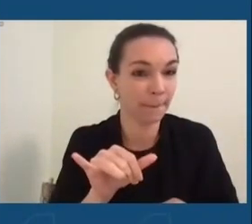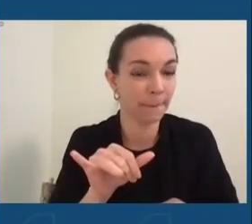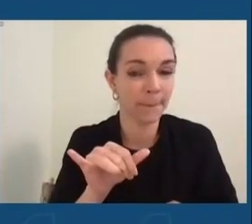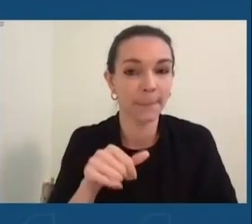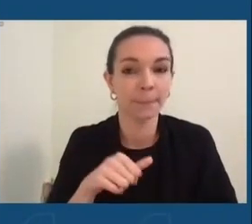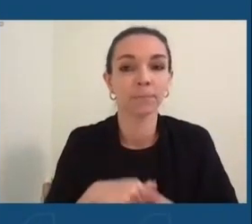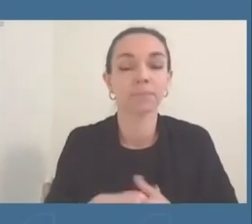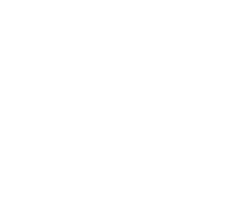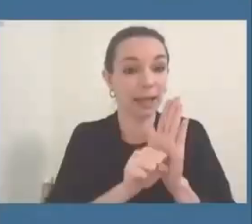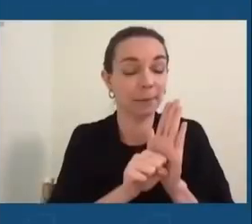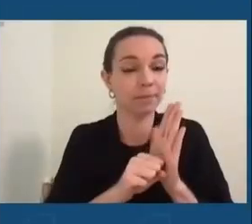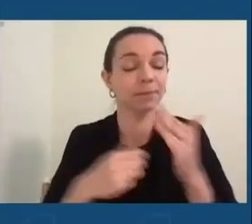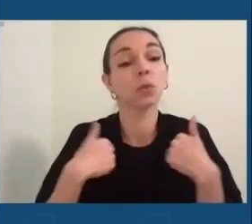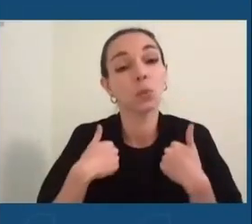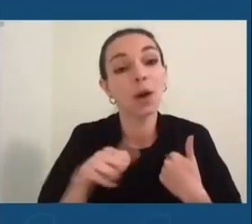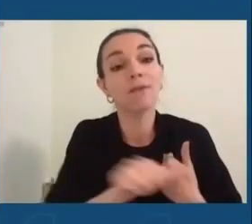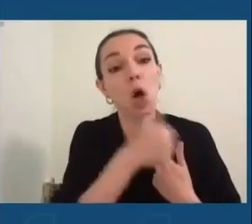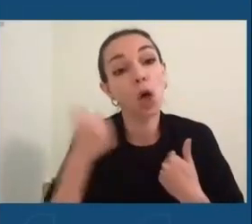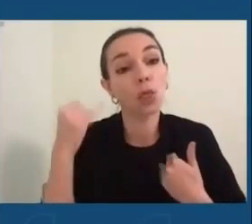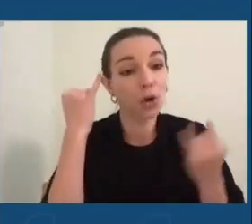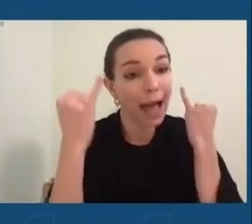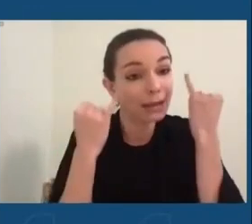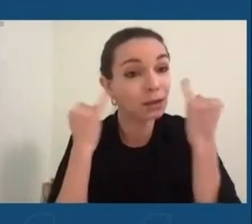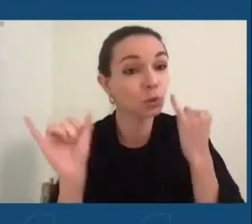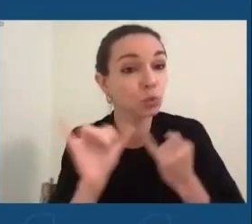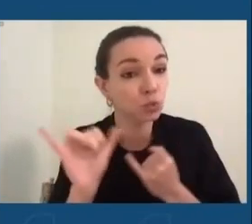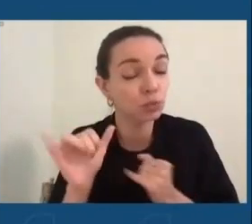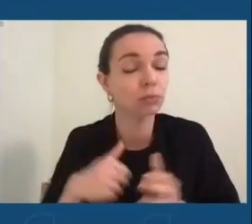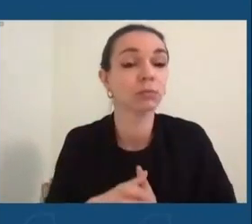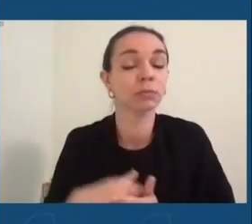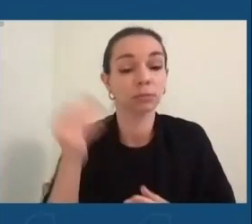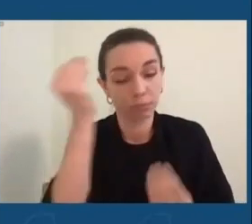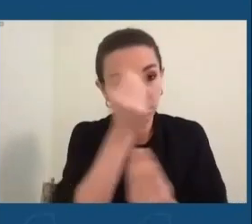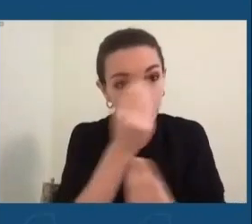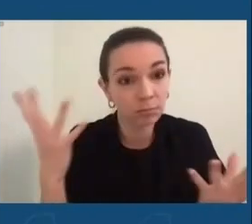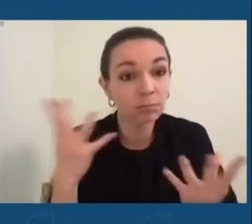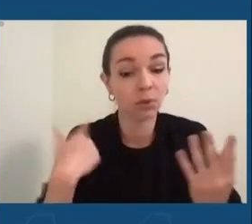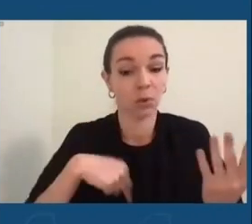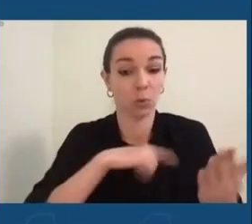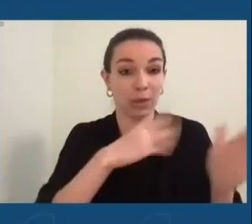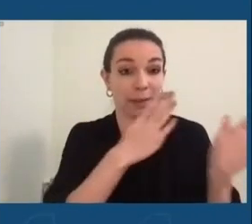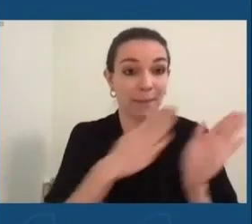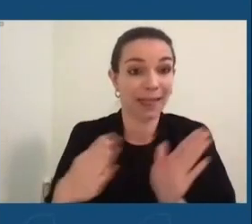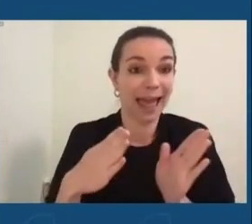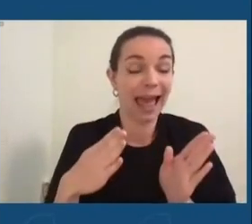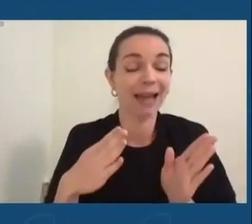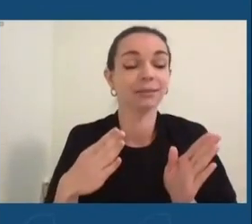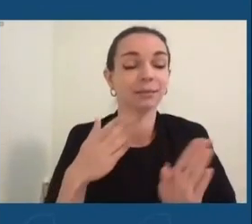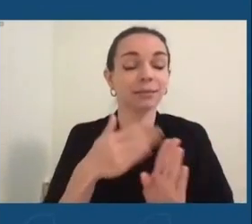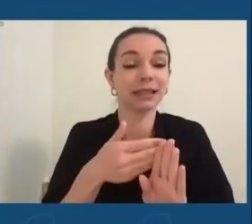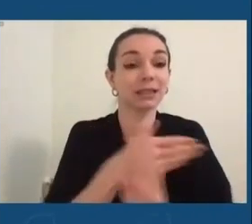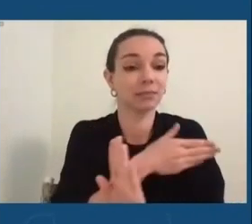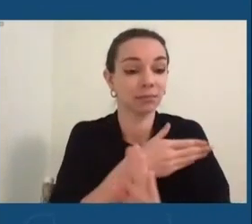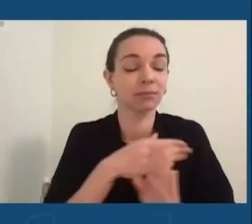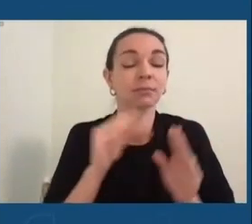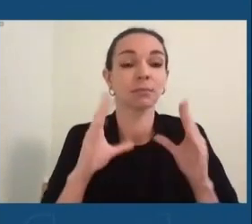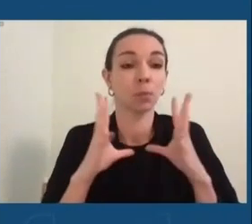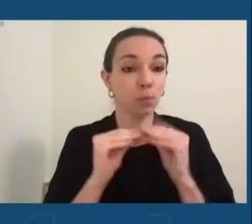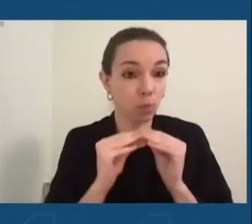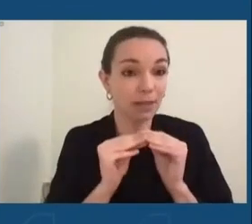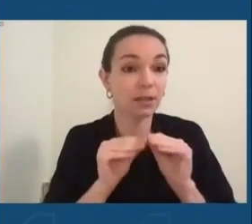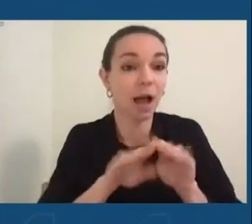And now it'll be a requirement. You may have known this. We had actually planned this press conference prior to the Buffalo massacre